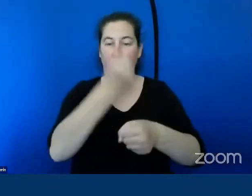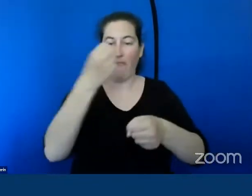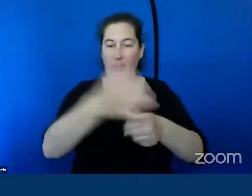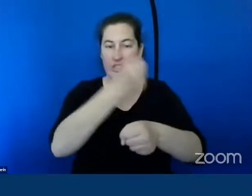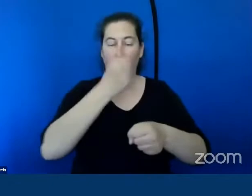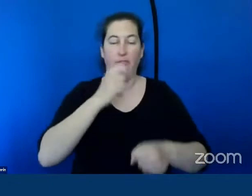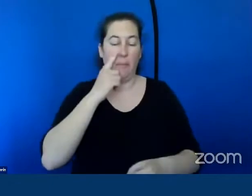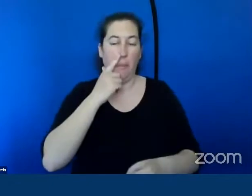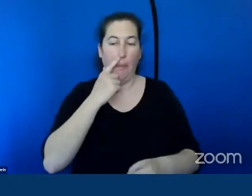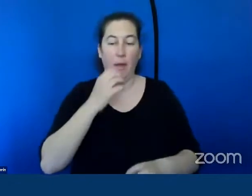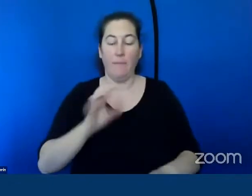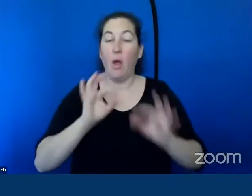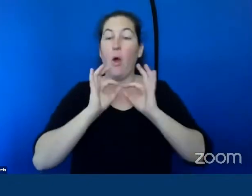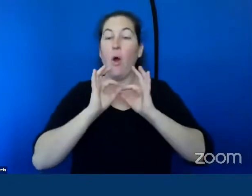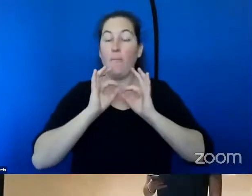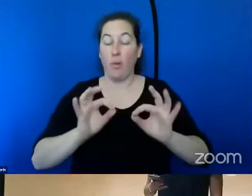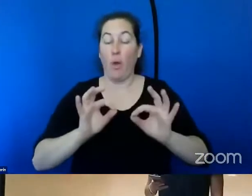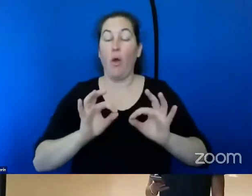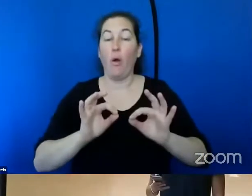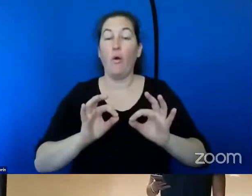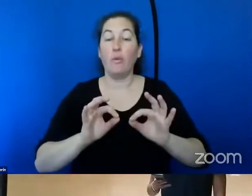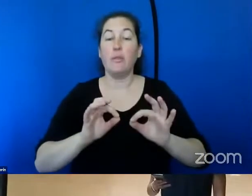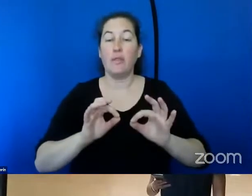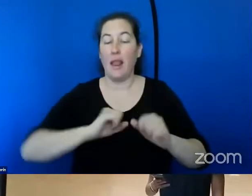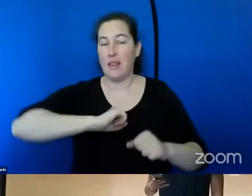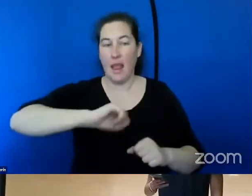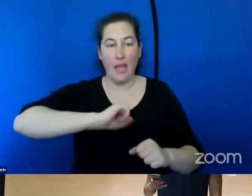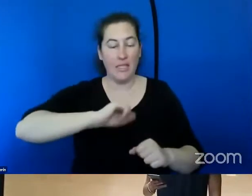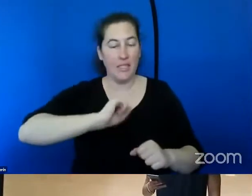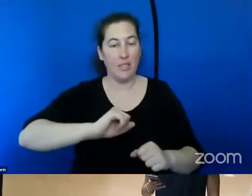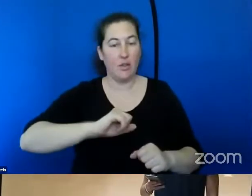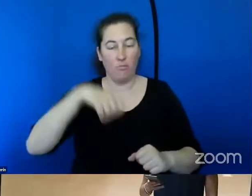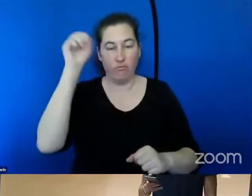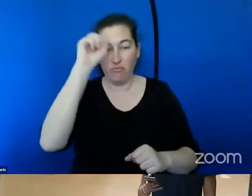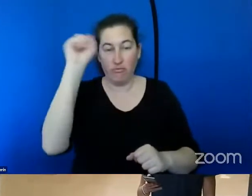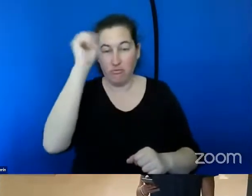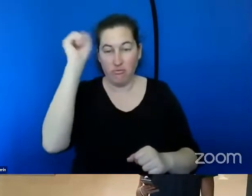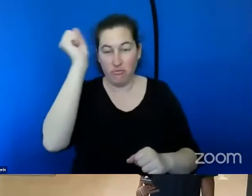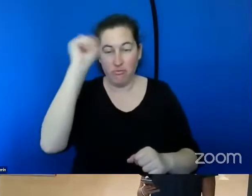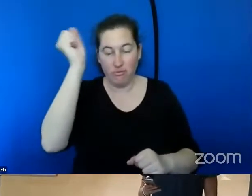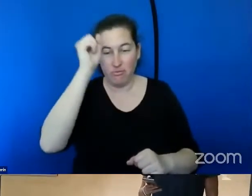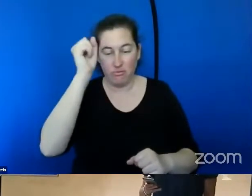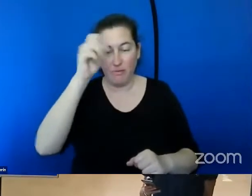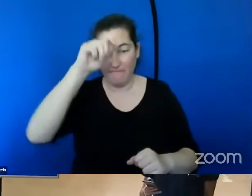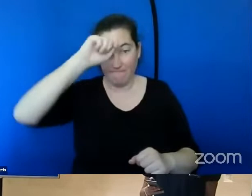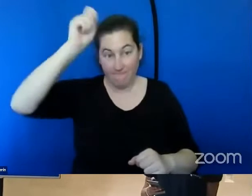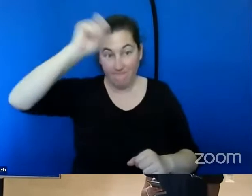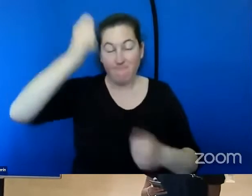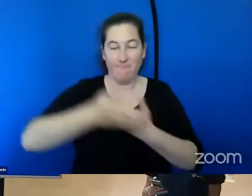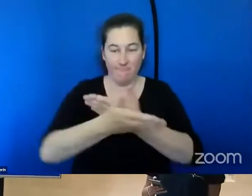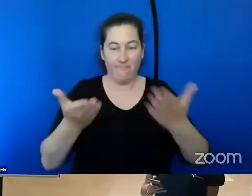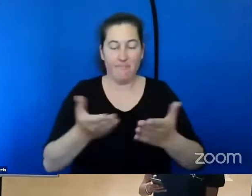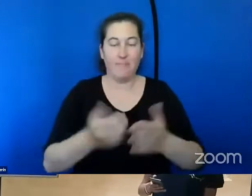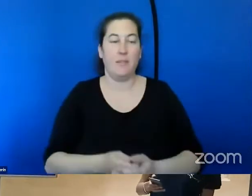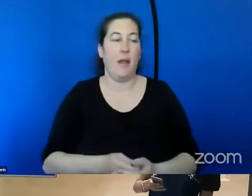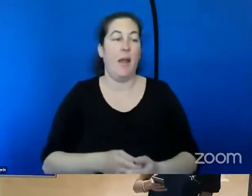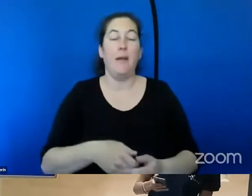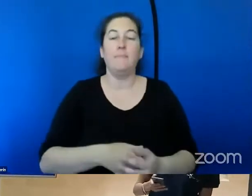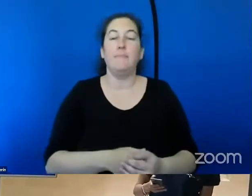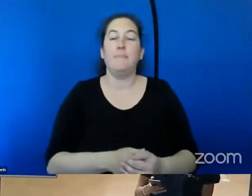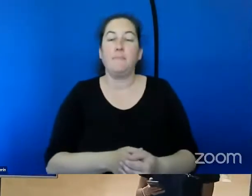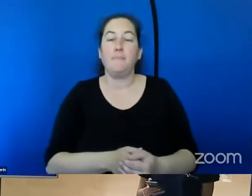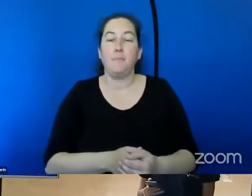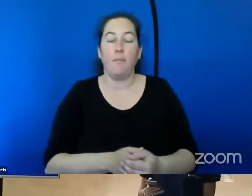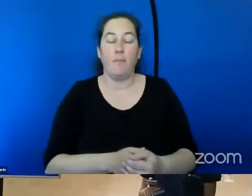that nicely, the control of the prosthesis gets easy, so iterations are needed and solve the problems together.